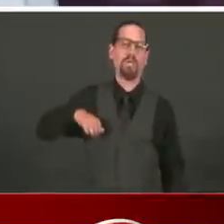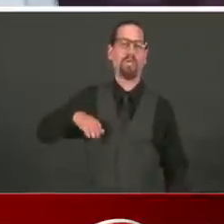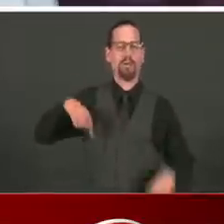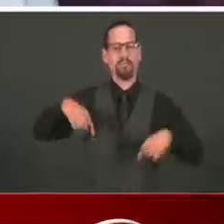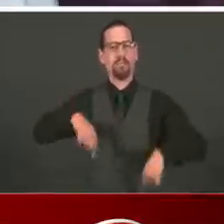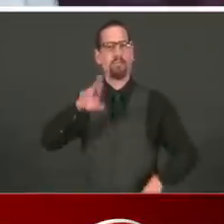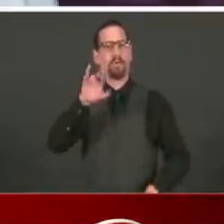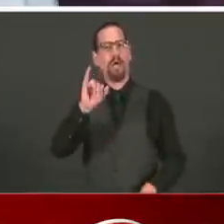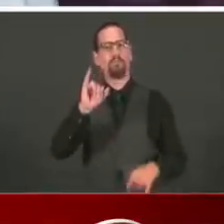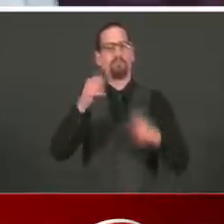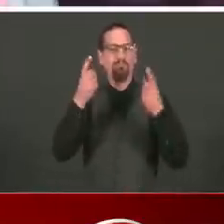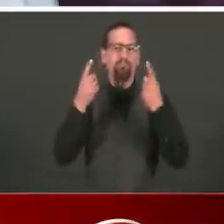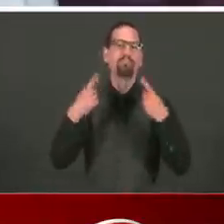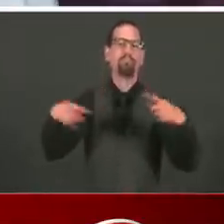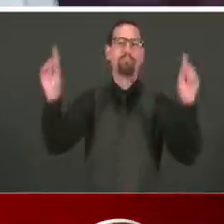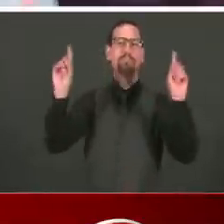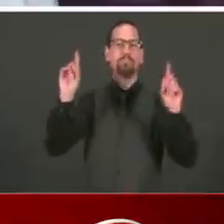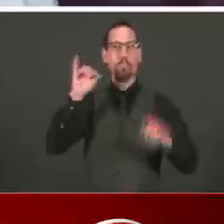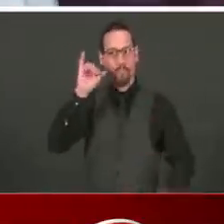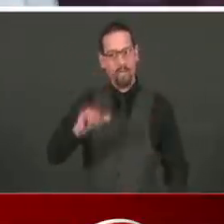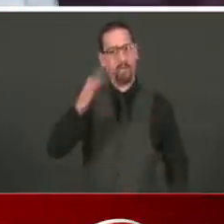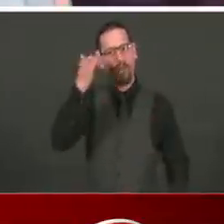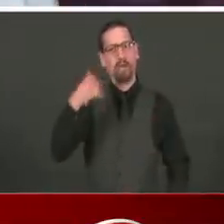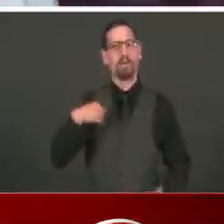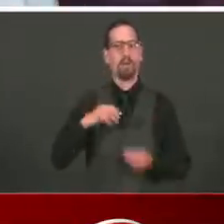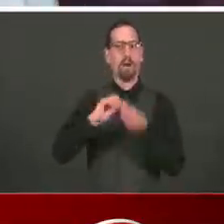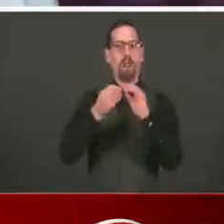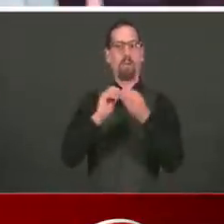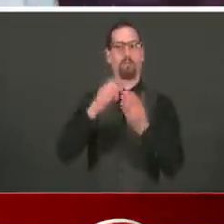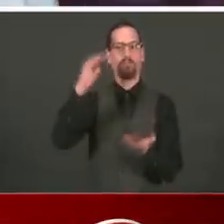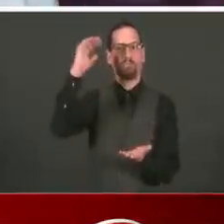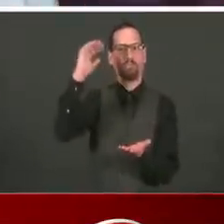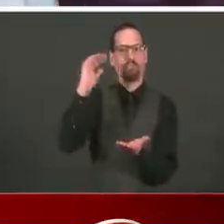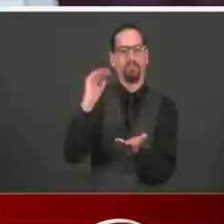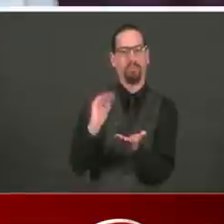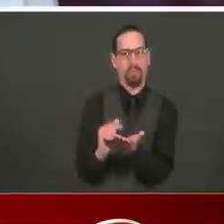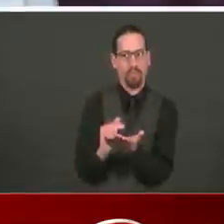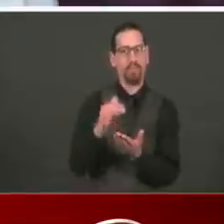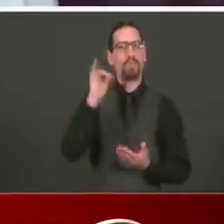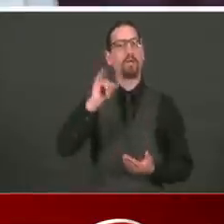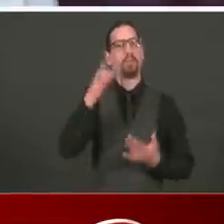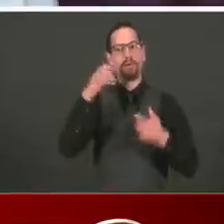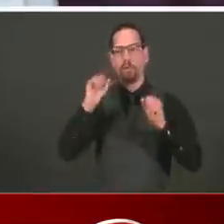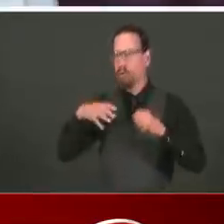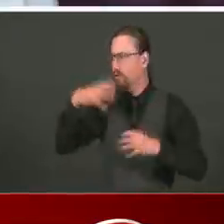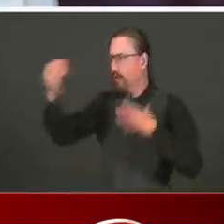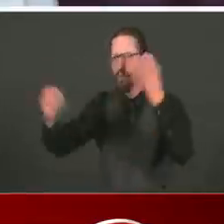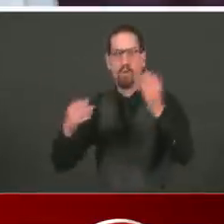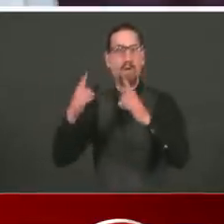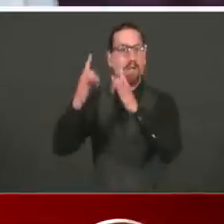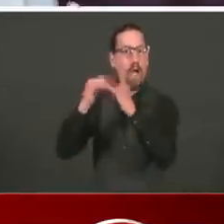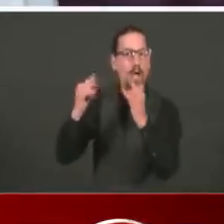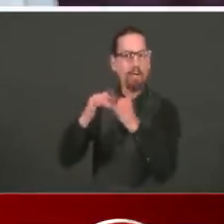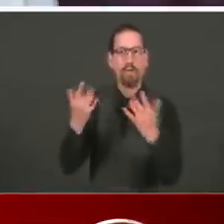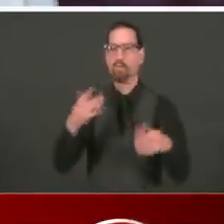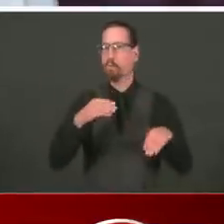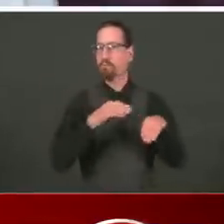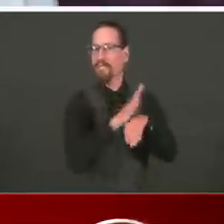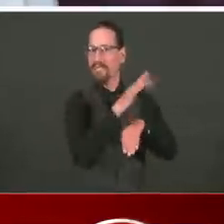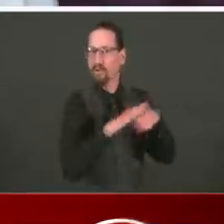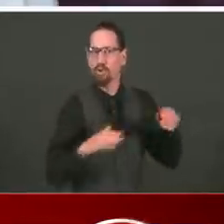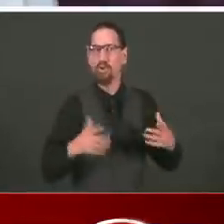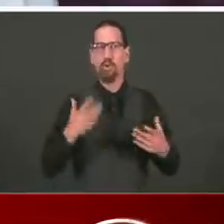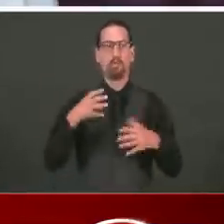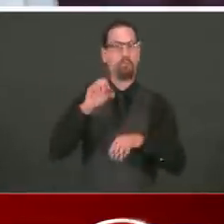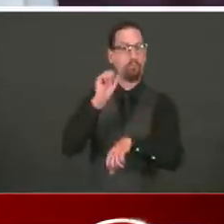reason we're able to go back to school, back to camp, open daycare, back to the beach, back to work, and I'm just asking